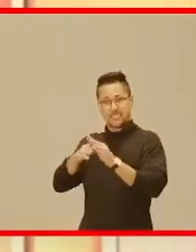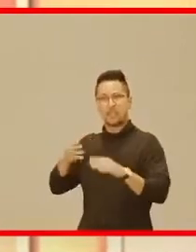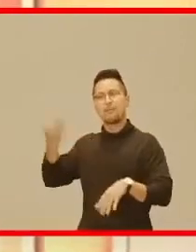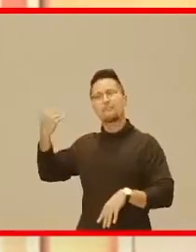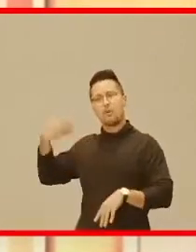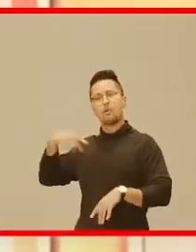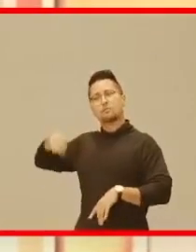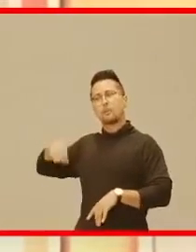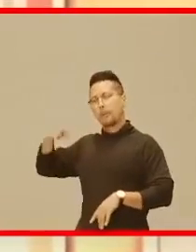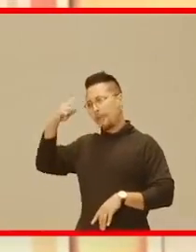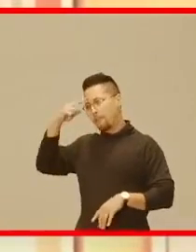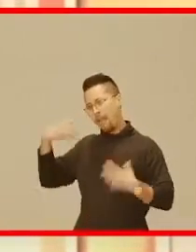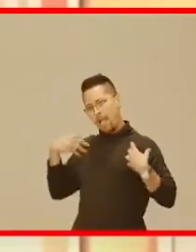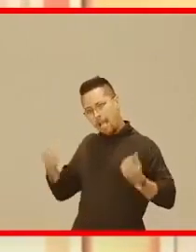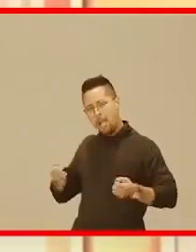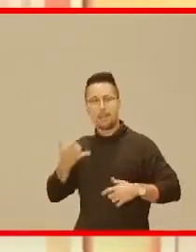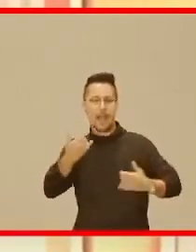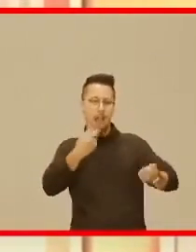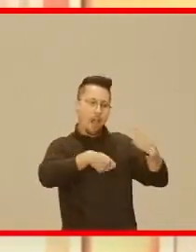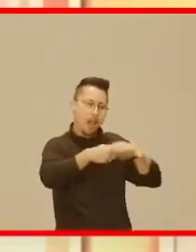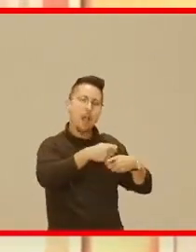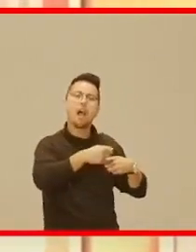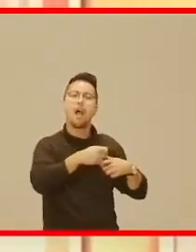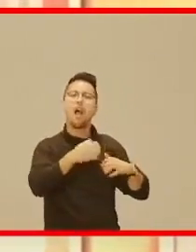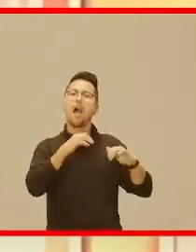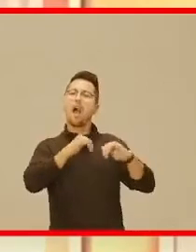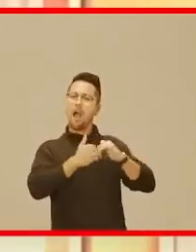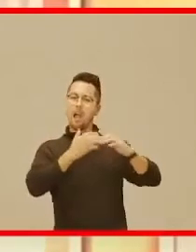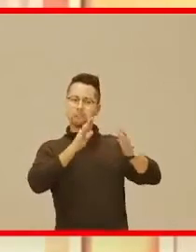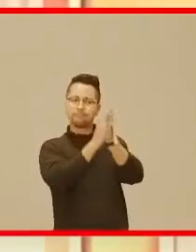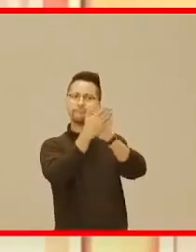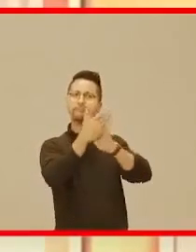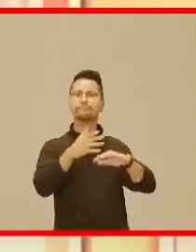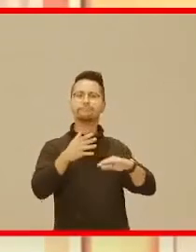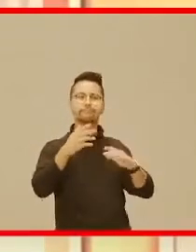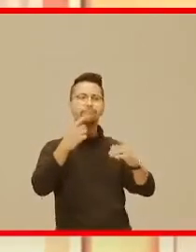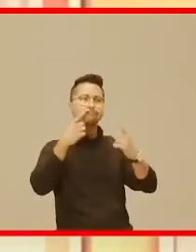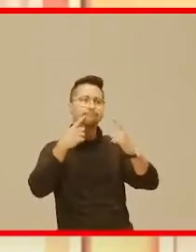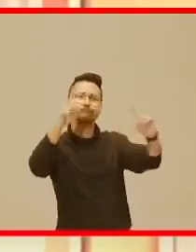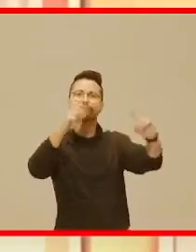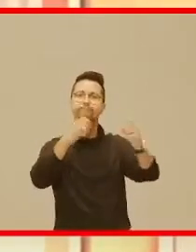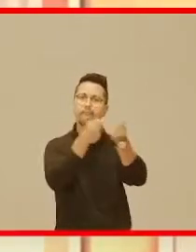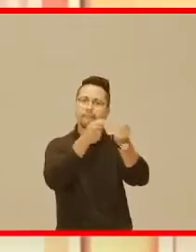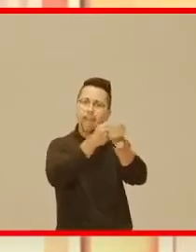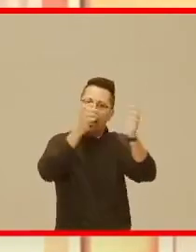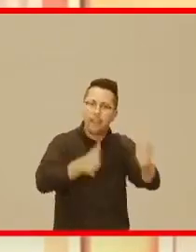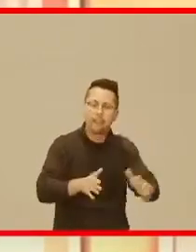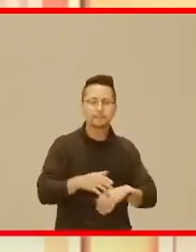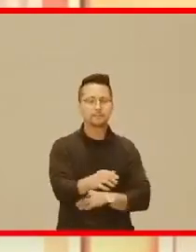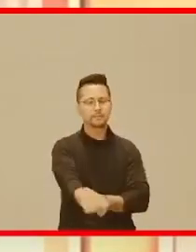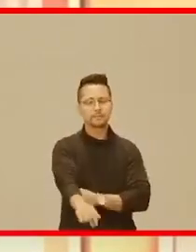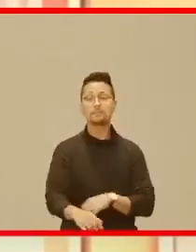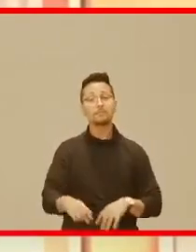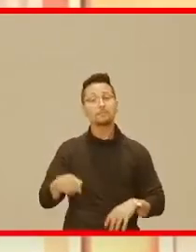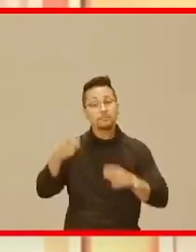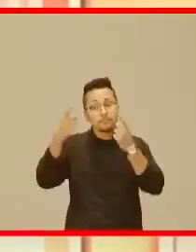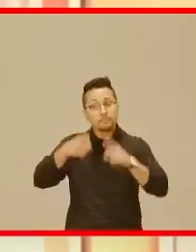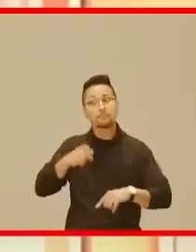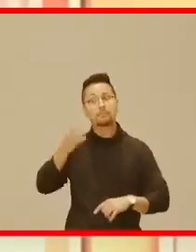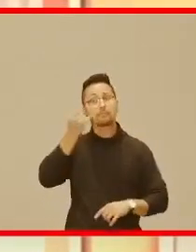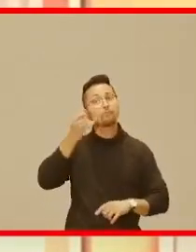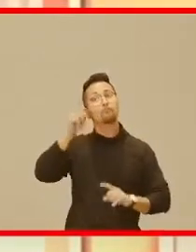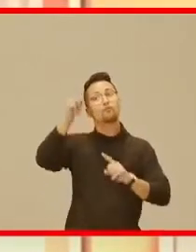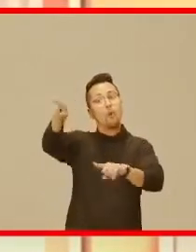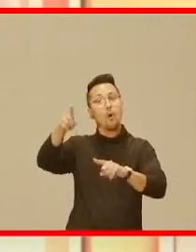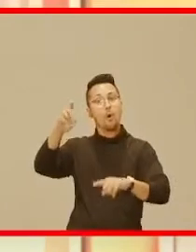an effective lobbyist or an effective advocate. You can call them either things. So when you are at the Capitol and you're